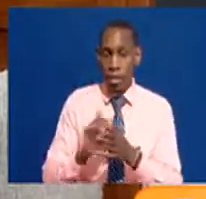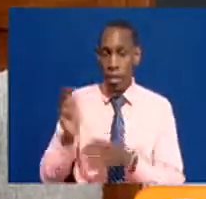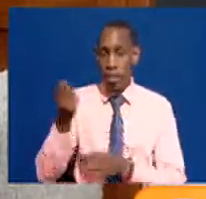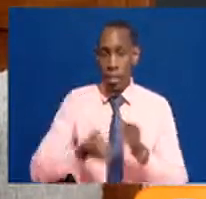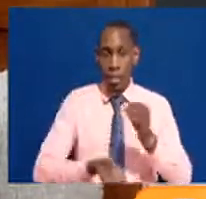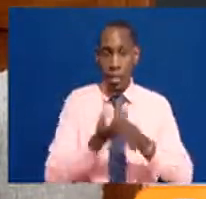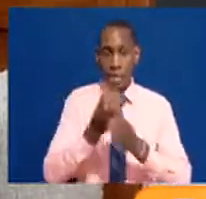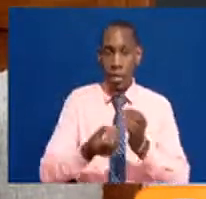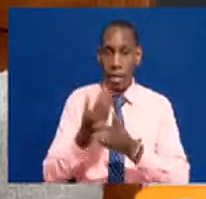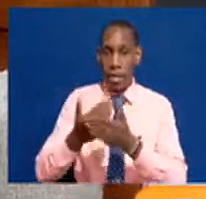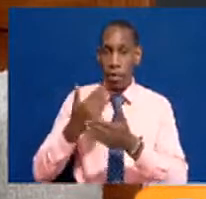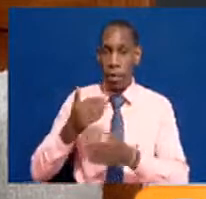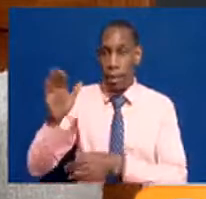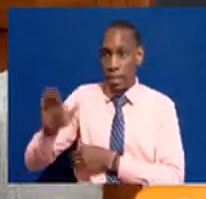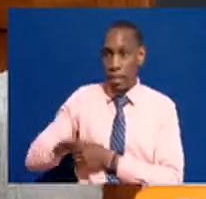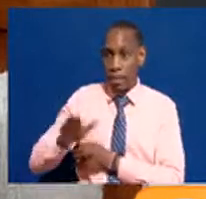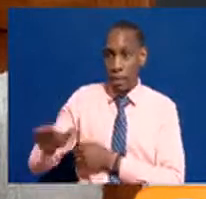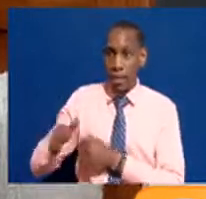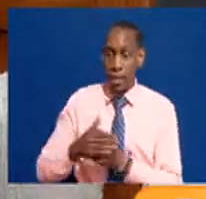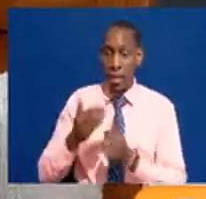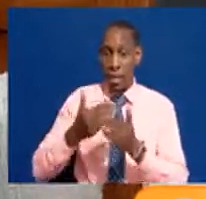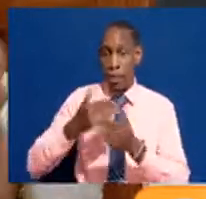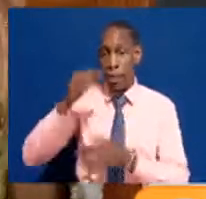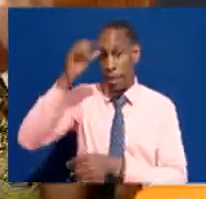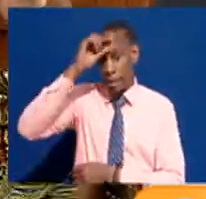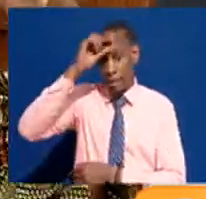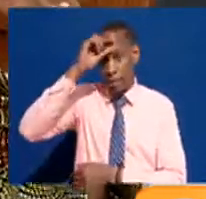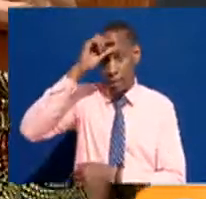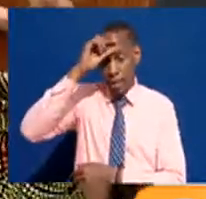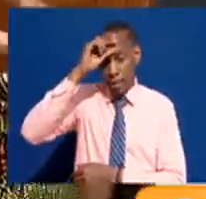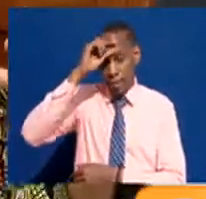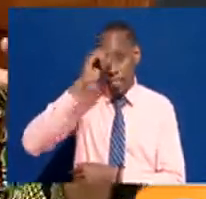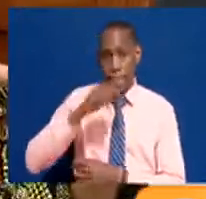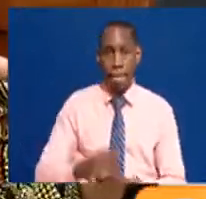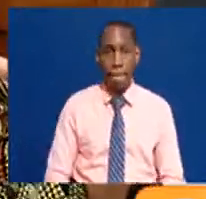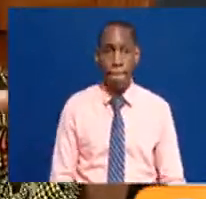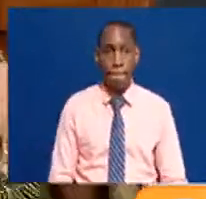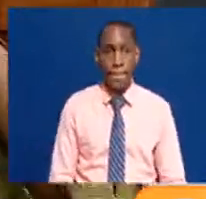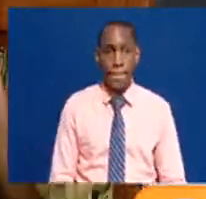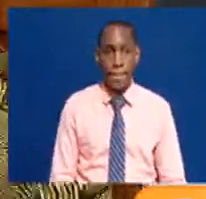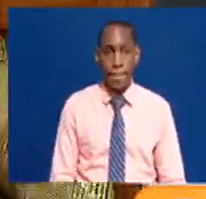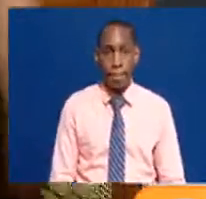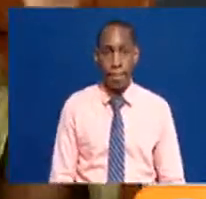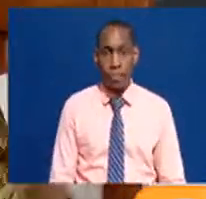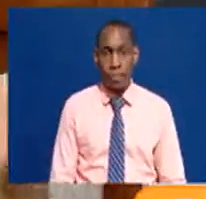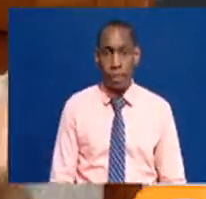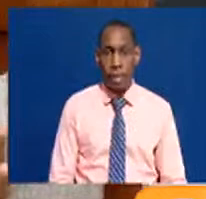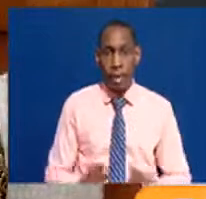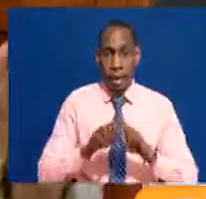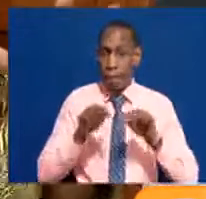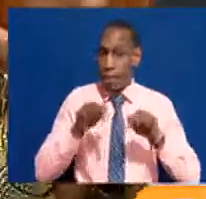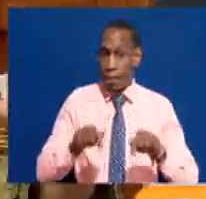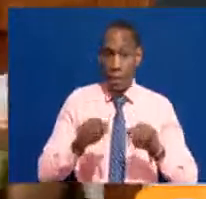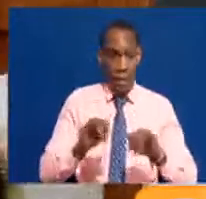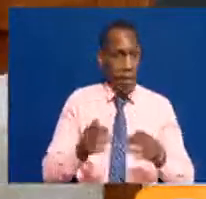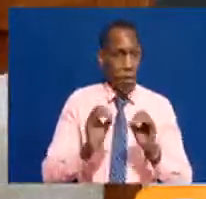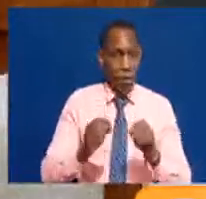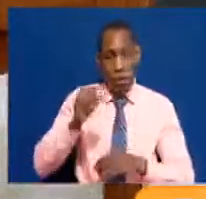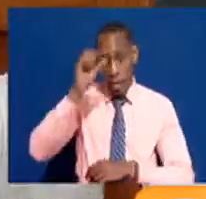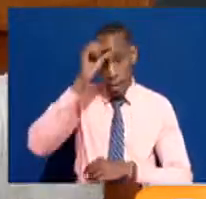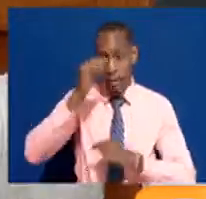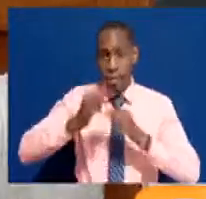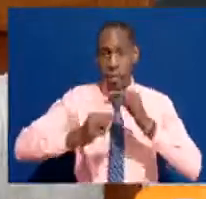launching were from the last parliament, from the last government. So it's not something that he started today new. So government